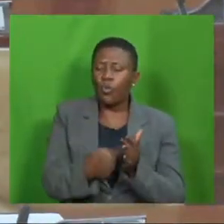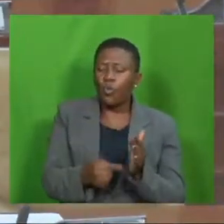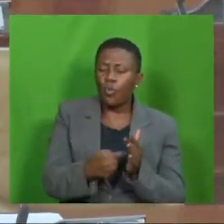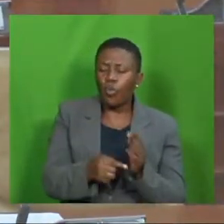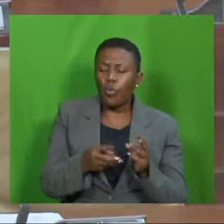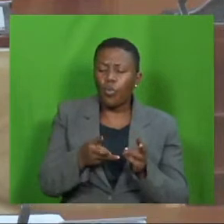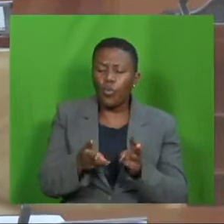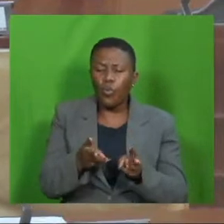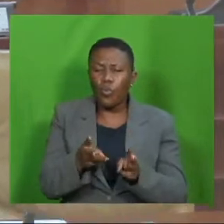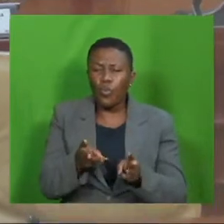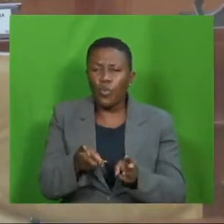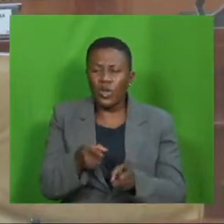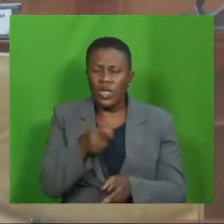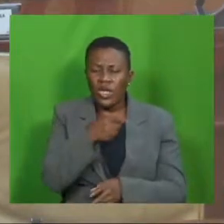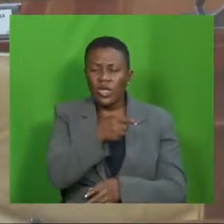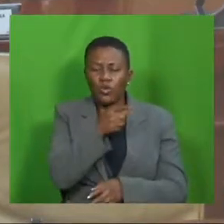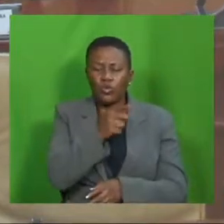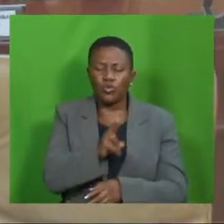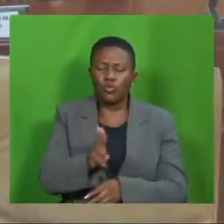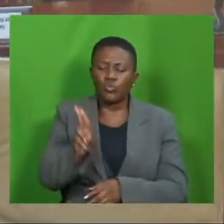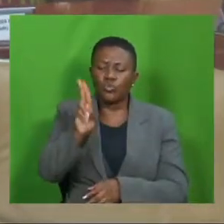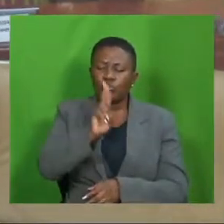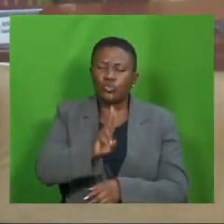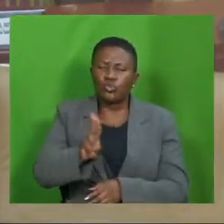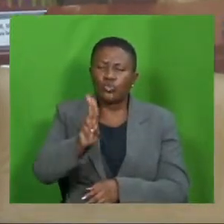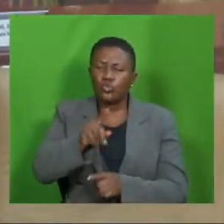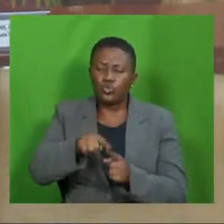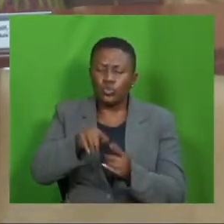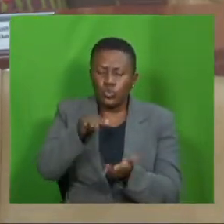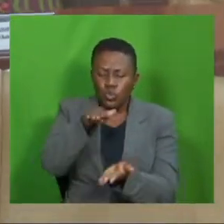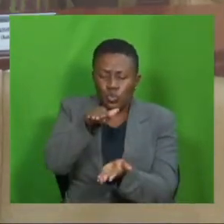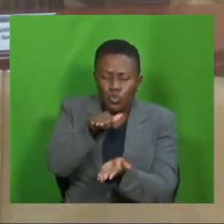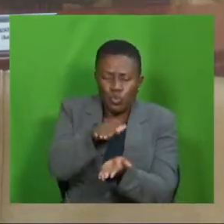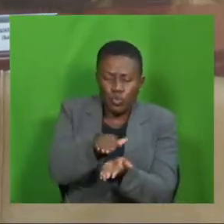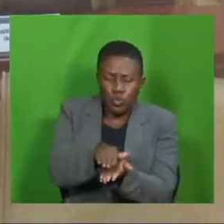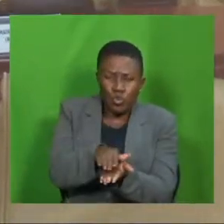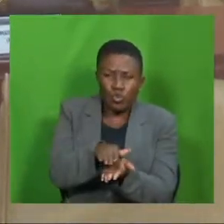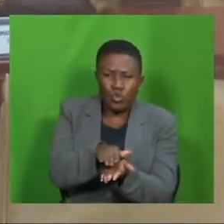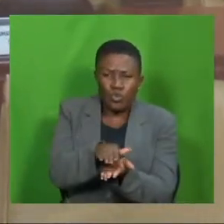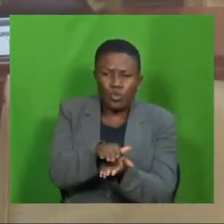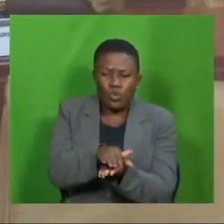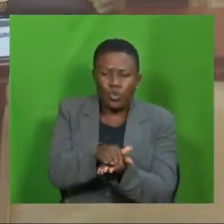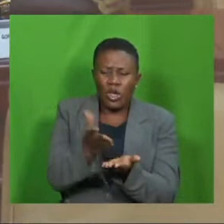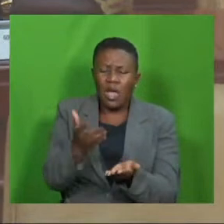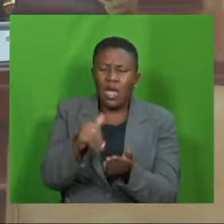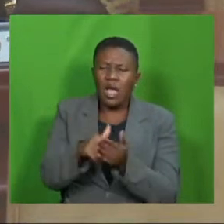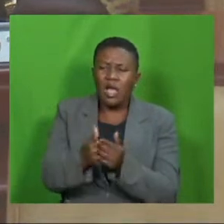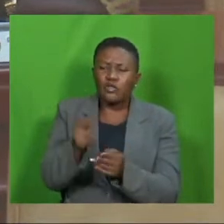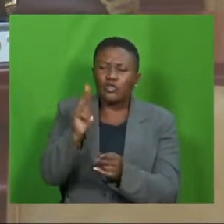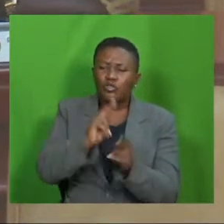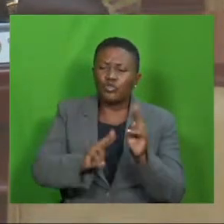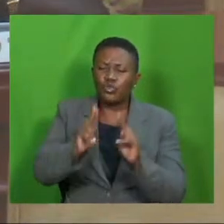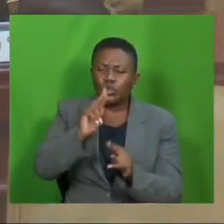to put in place to minimize the politicization of the supply